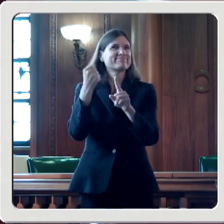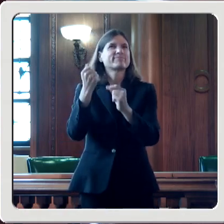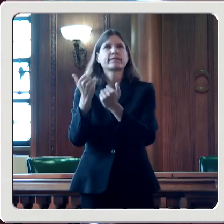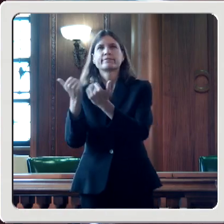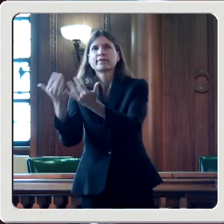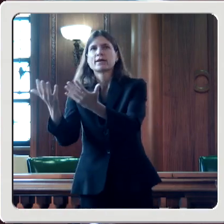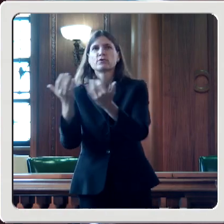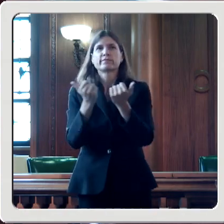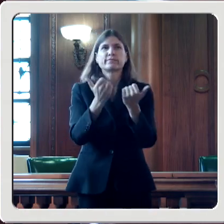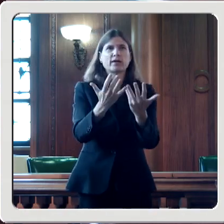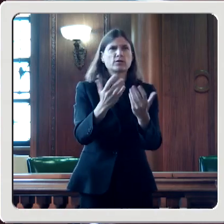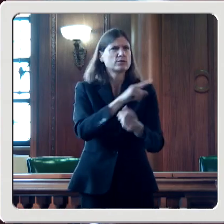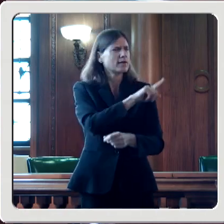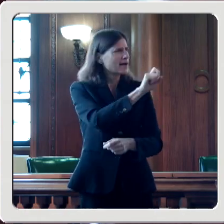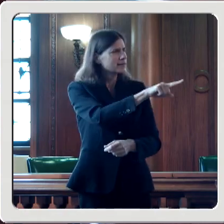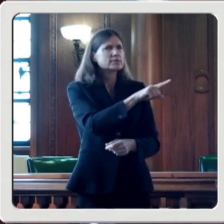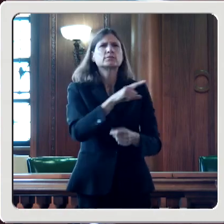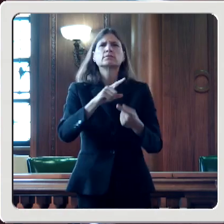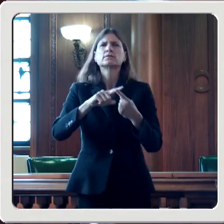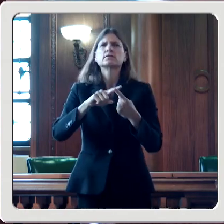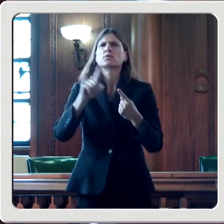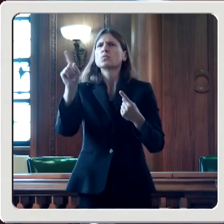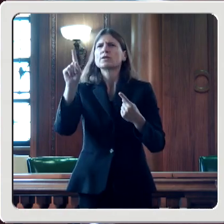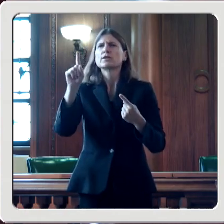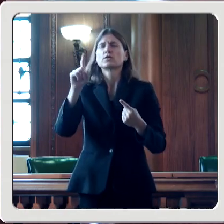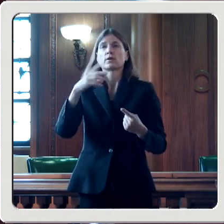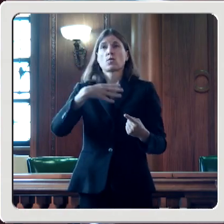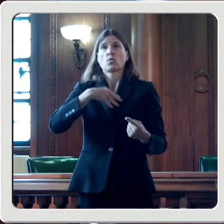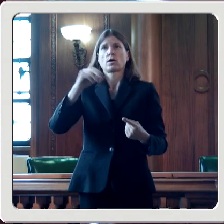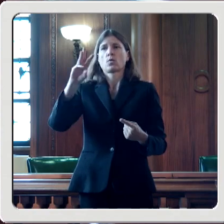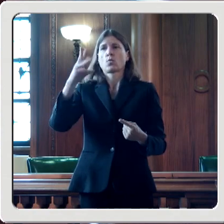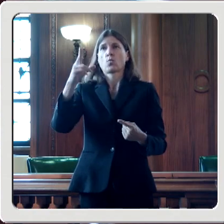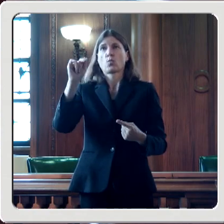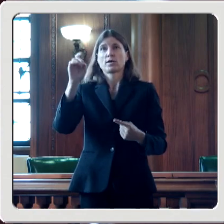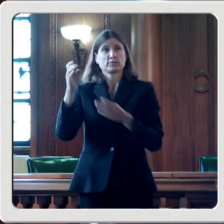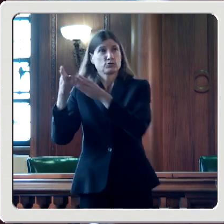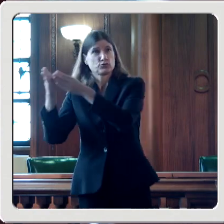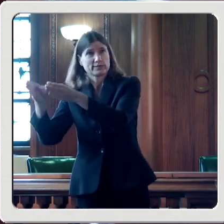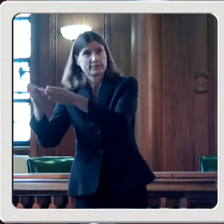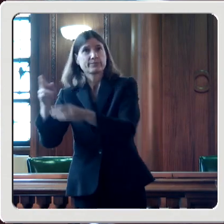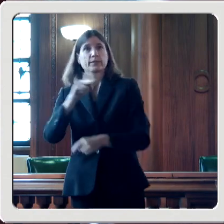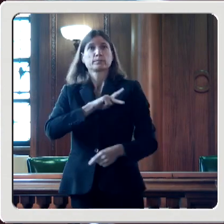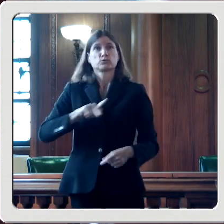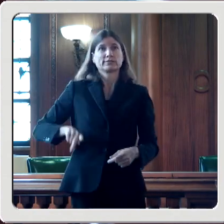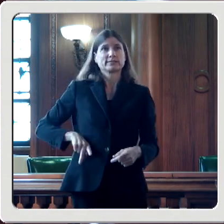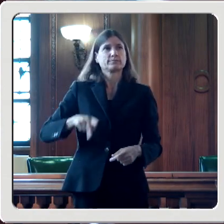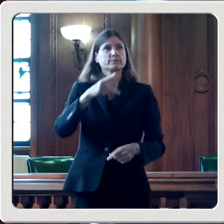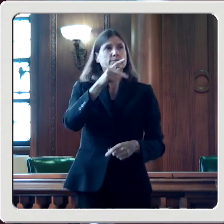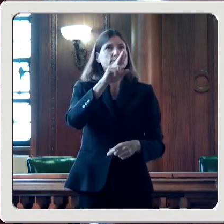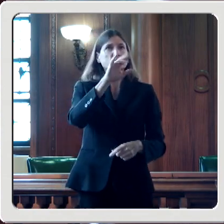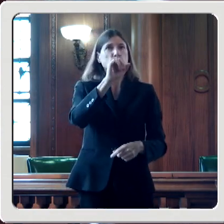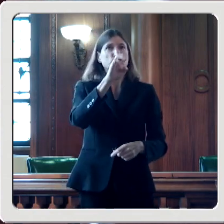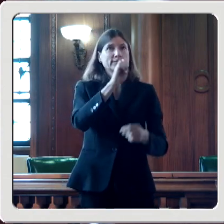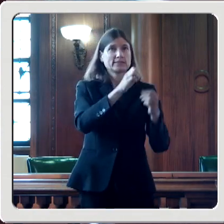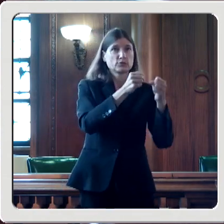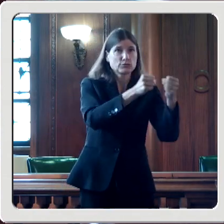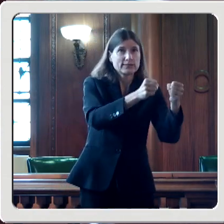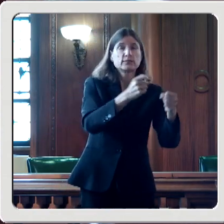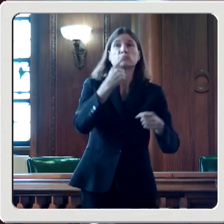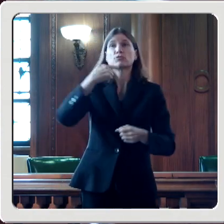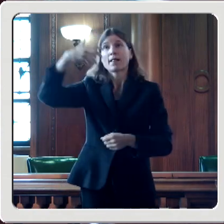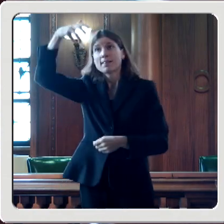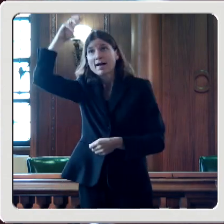and Six Corners, and then they had to put out a stubborn fire at the old Red Lion Cafe at the bottom of Locust Street and